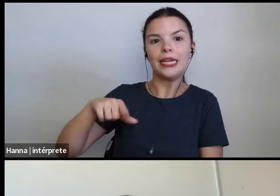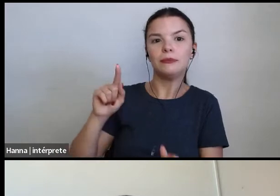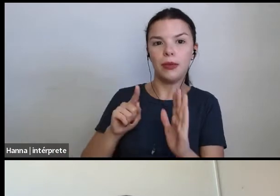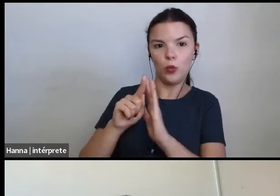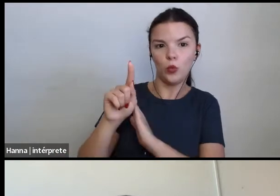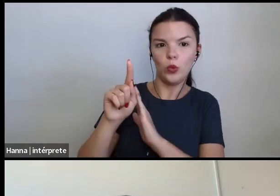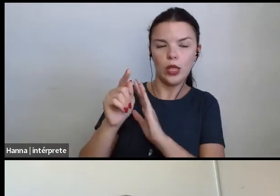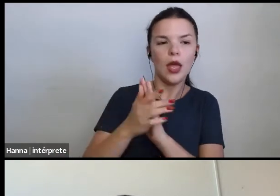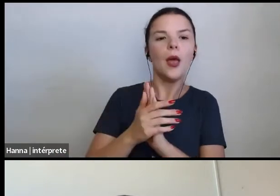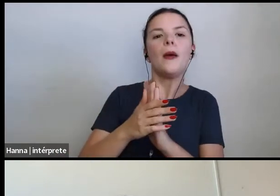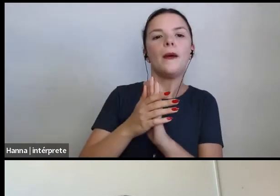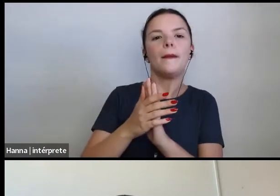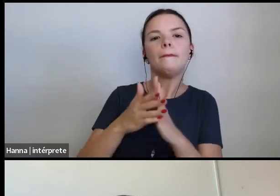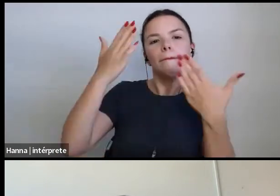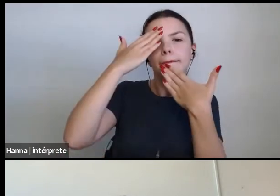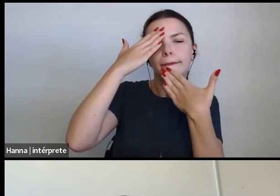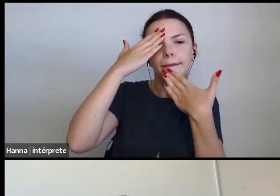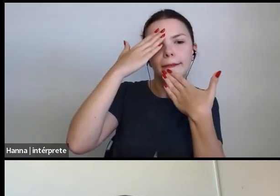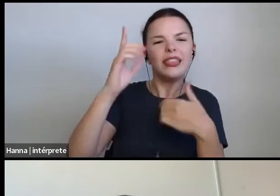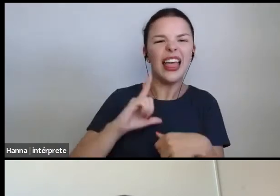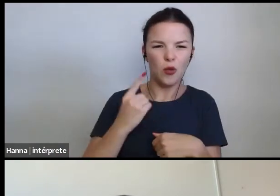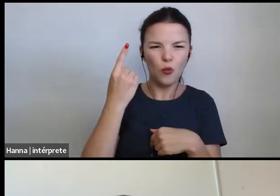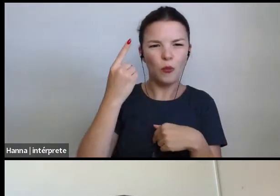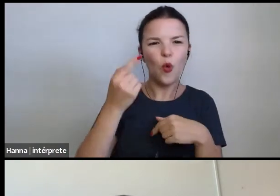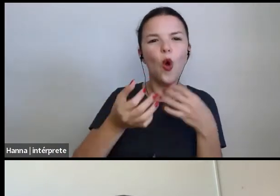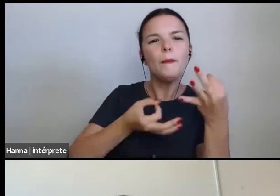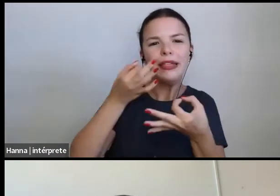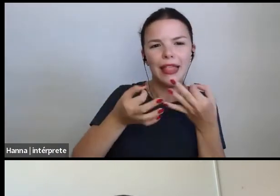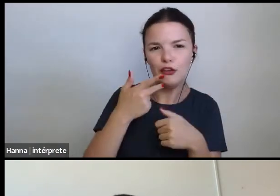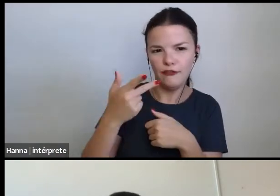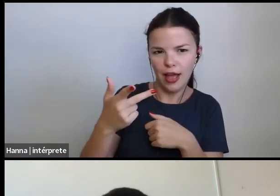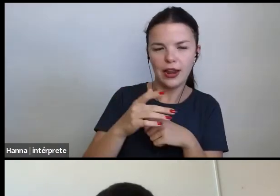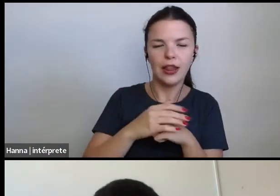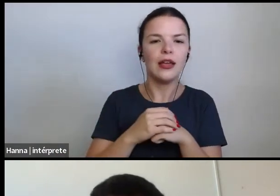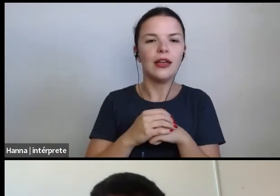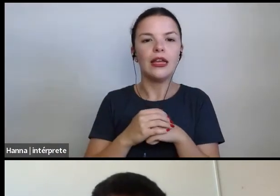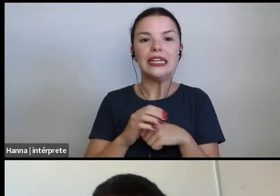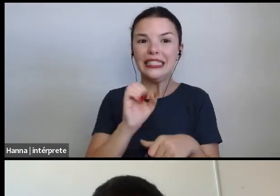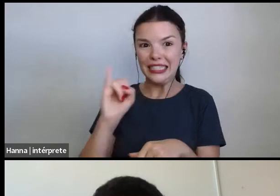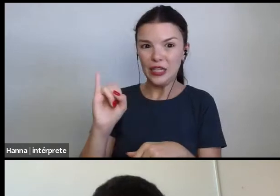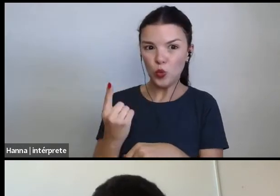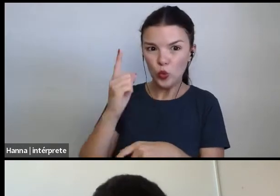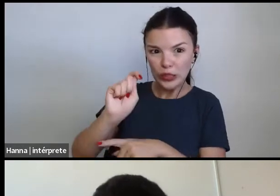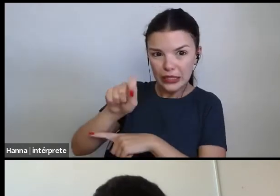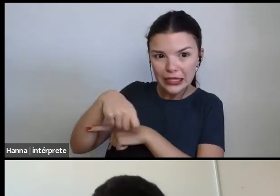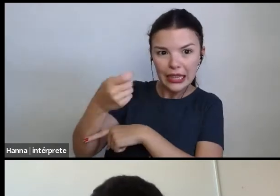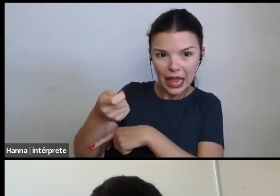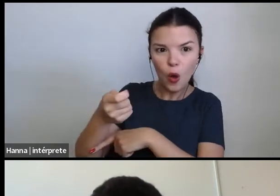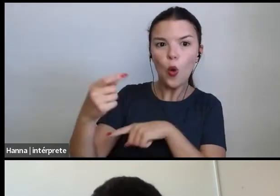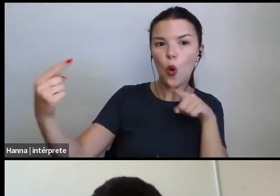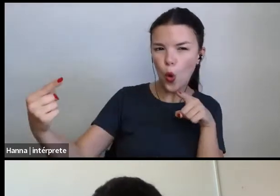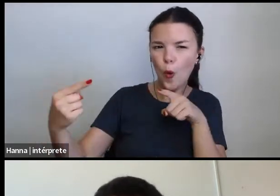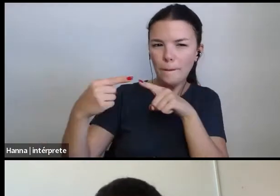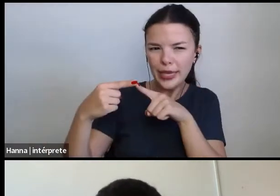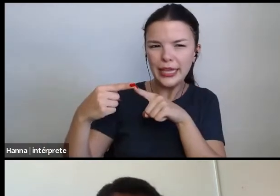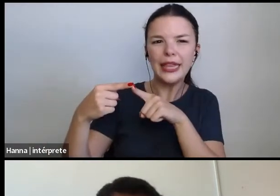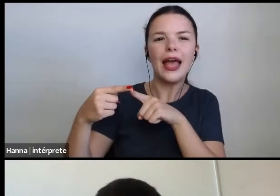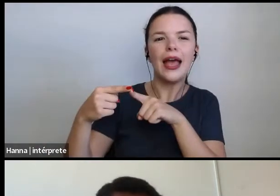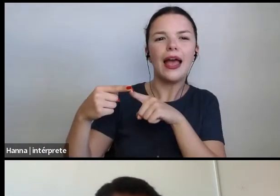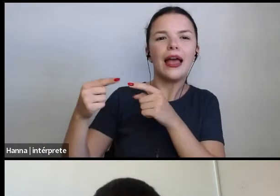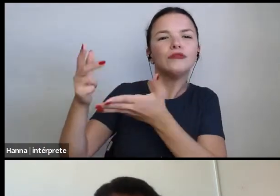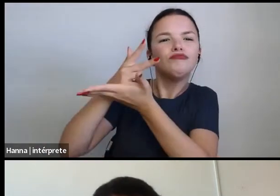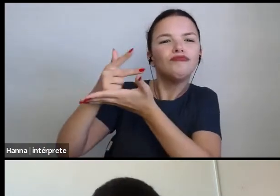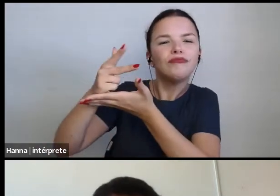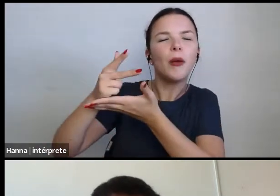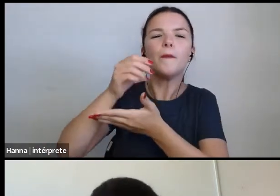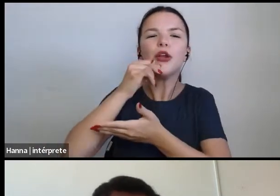impressive lecture. The first sentence, if a sign is derived from the shape of a geographical feature, like with the glass house of